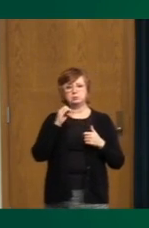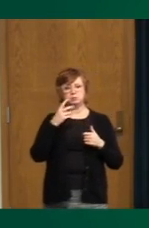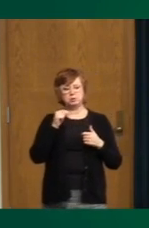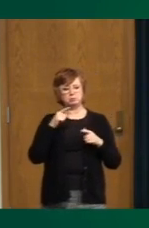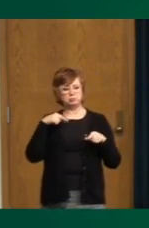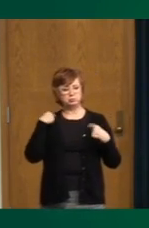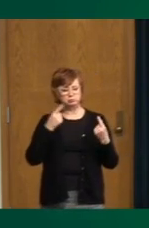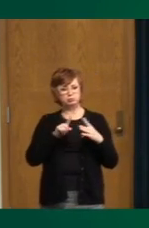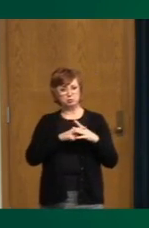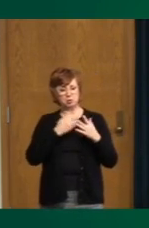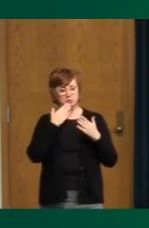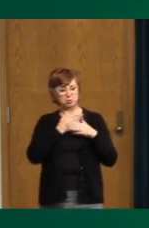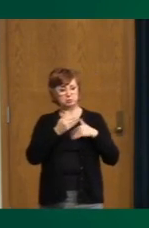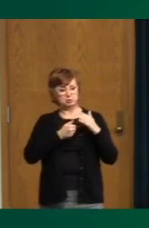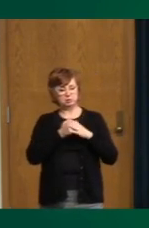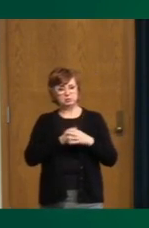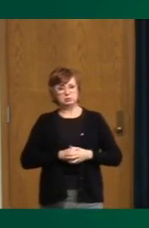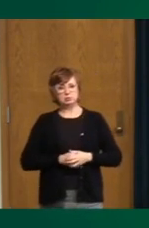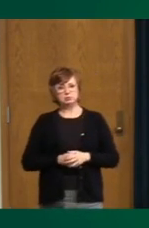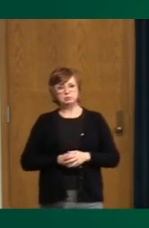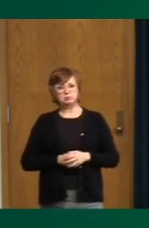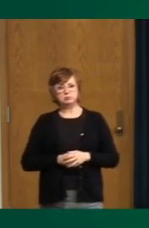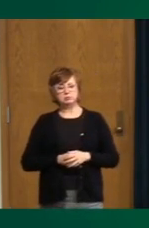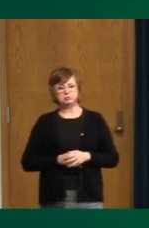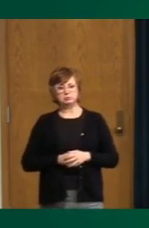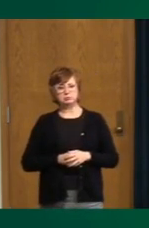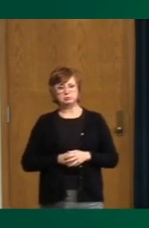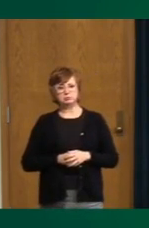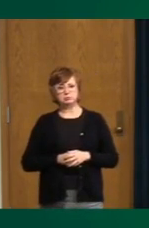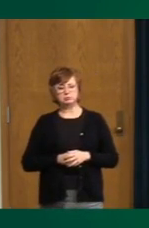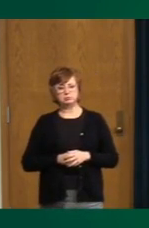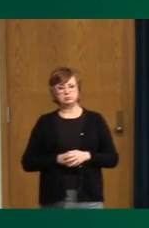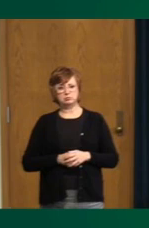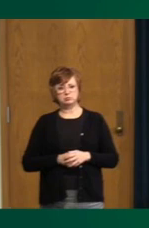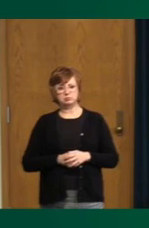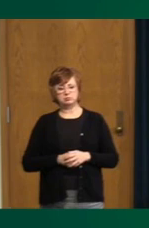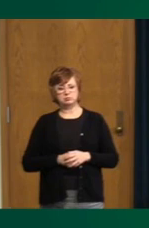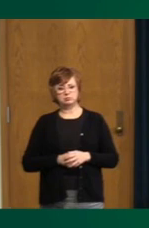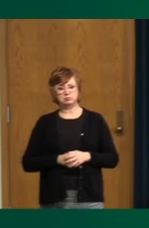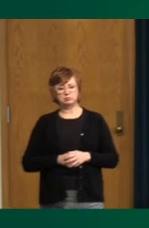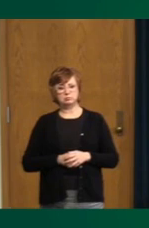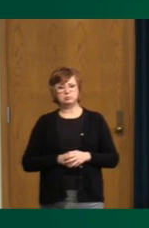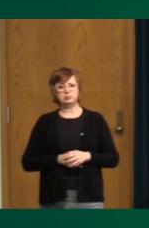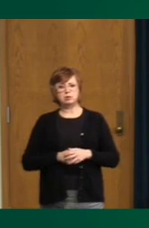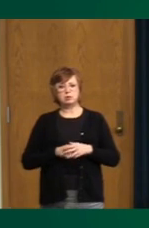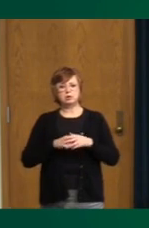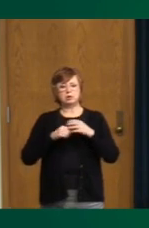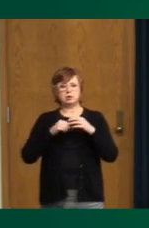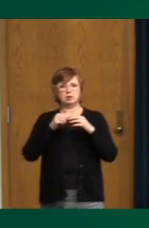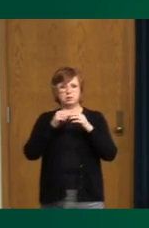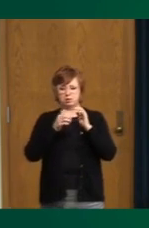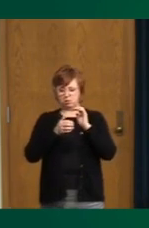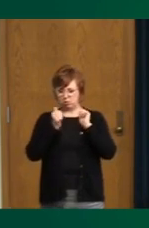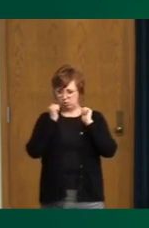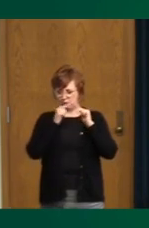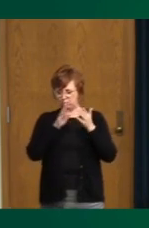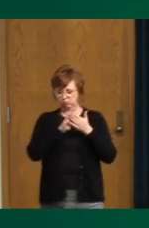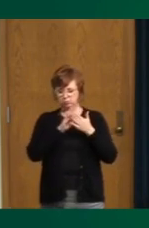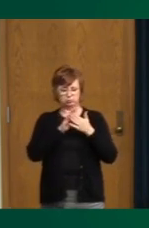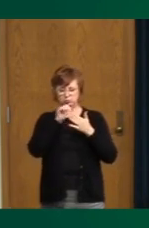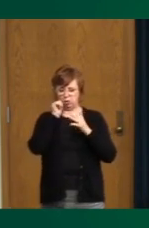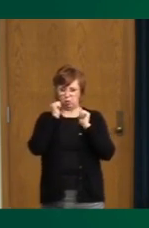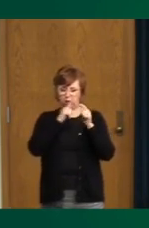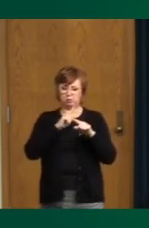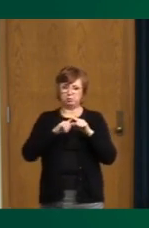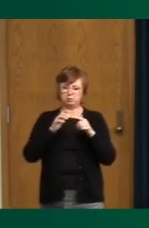many cases, requiring the physical distancing, and many of the schools, virtually all, not quite all, of the